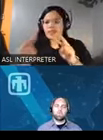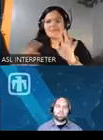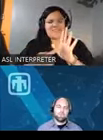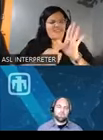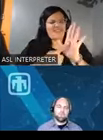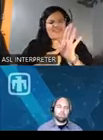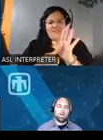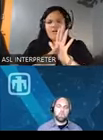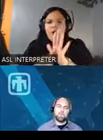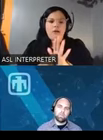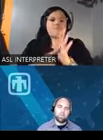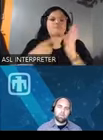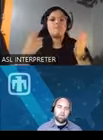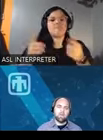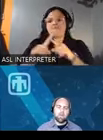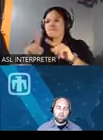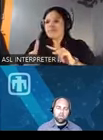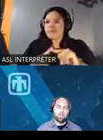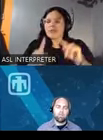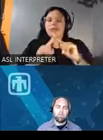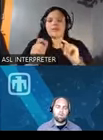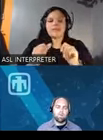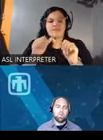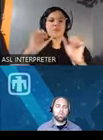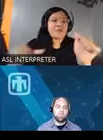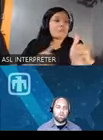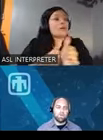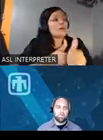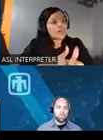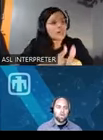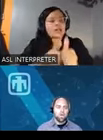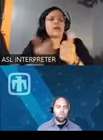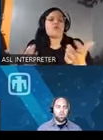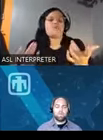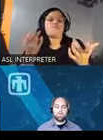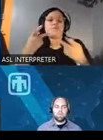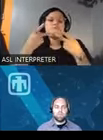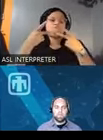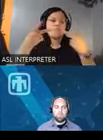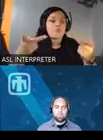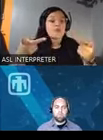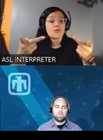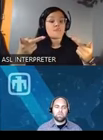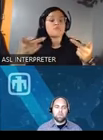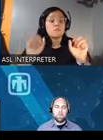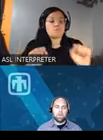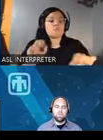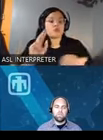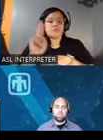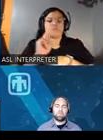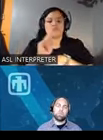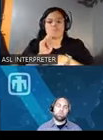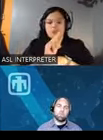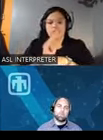The project team can give updates as we go along, as they become publicly available. And it's a foundation for implementation of